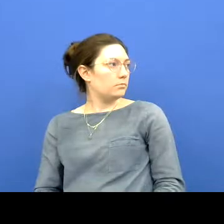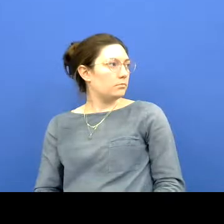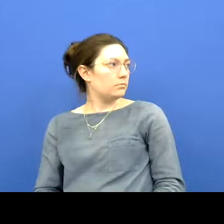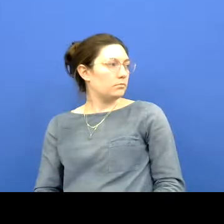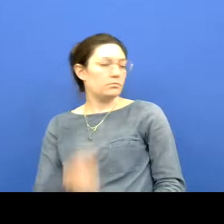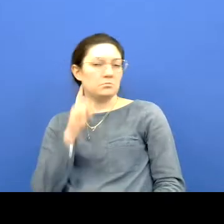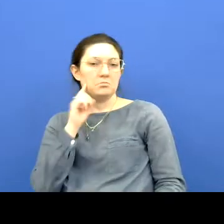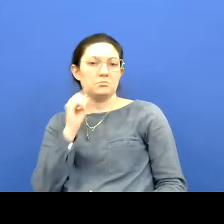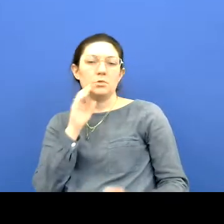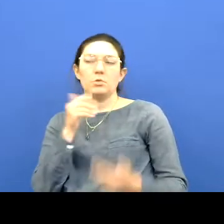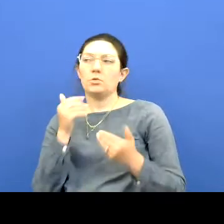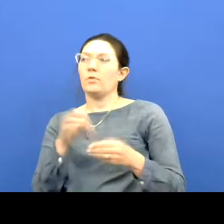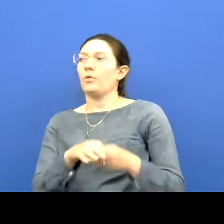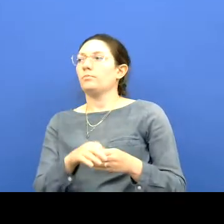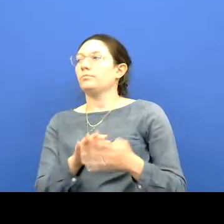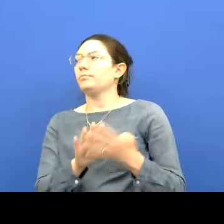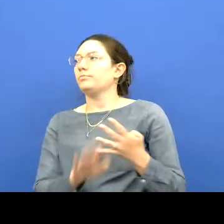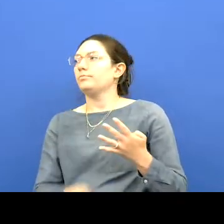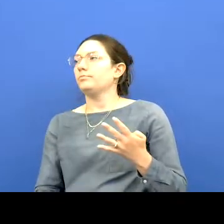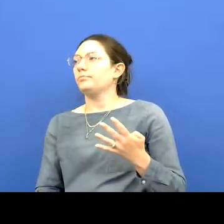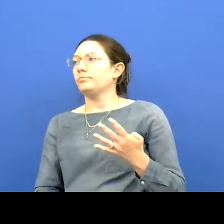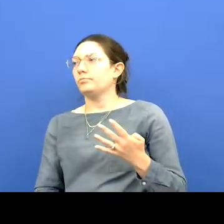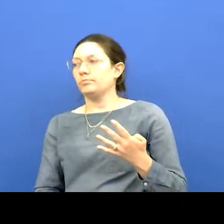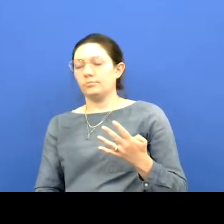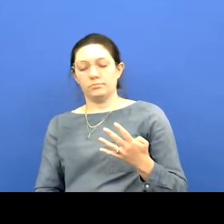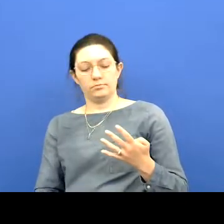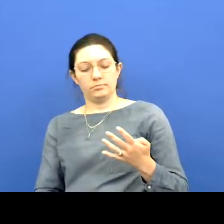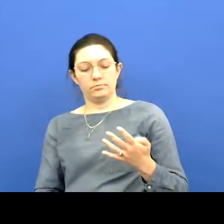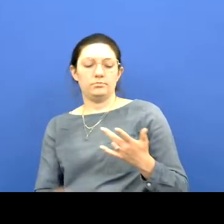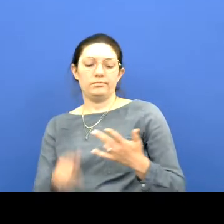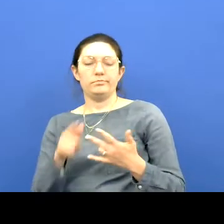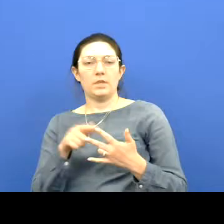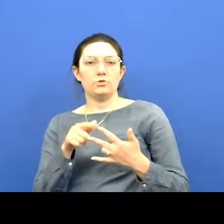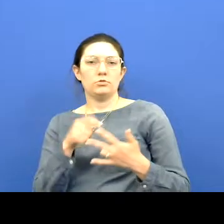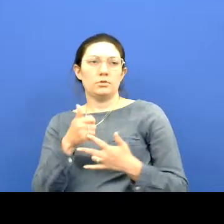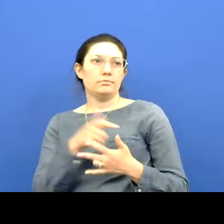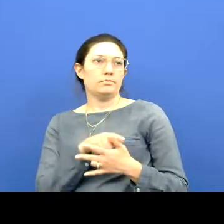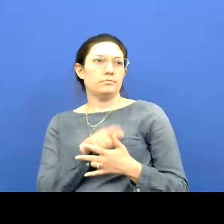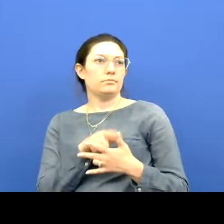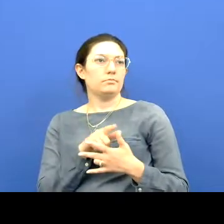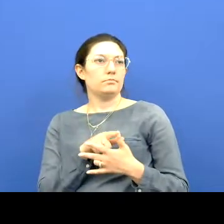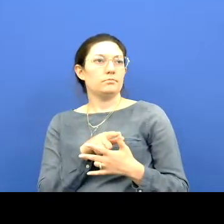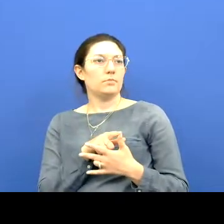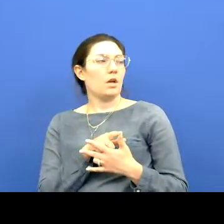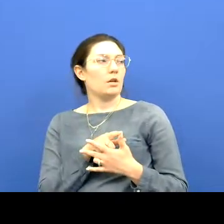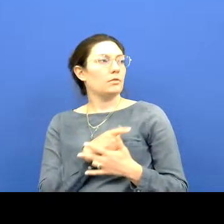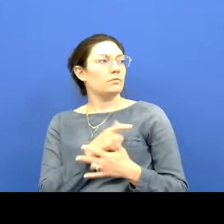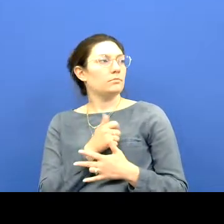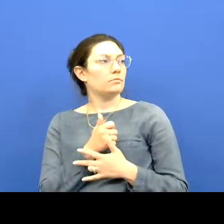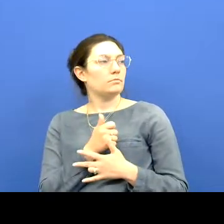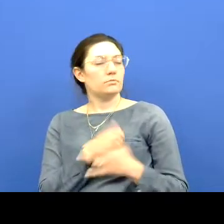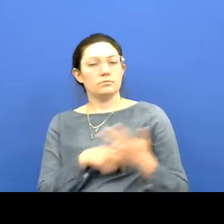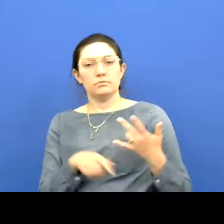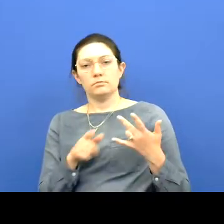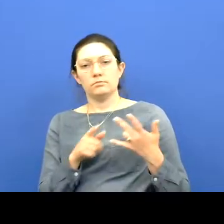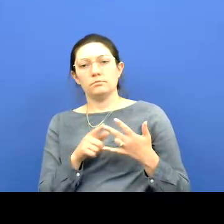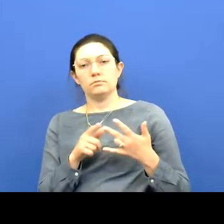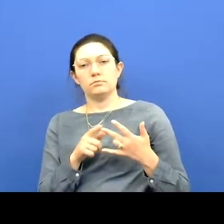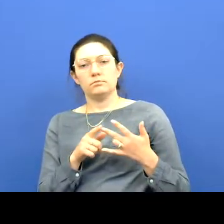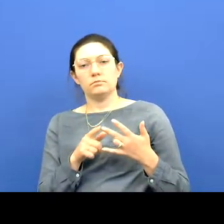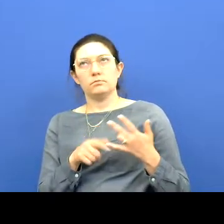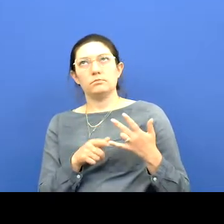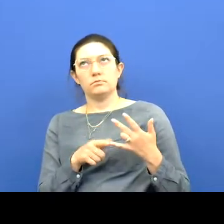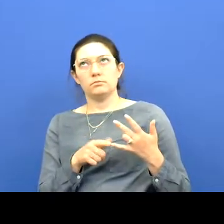Hearing and seeing none, please call the roll. Councilmember Page, Aye. Councilmember Belanca, Aye.